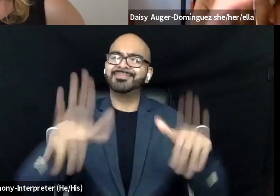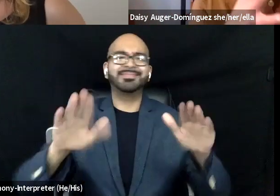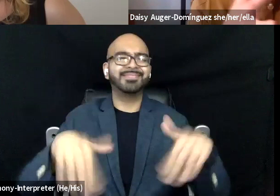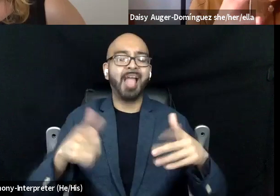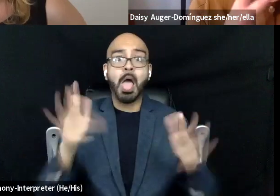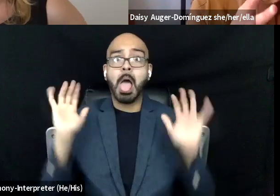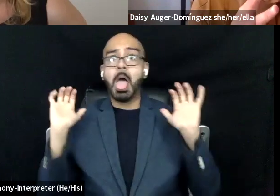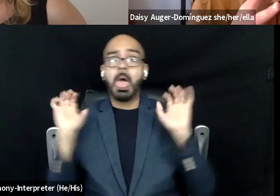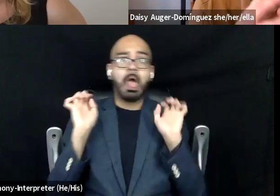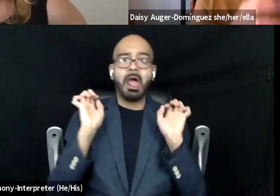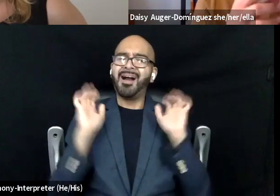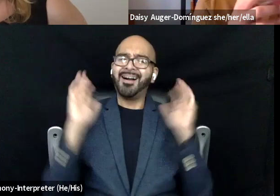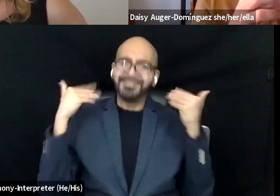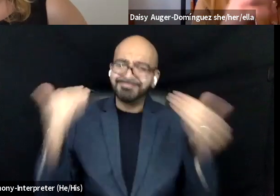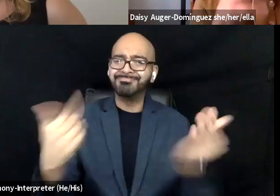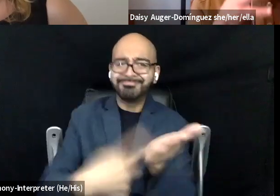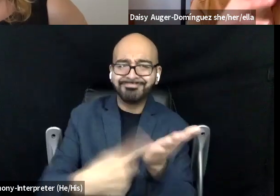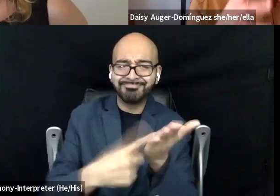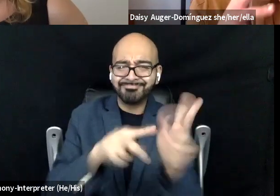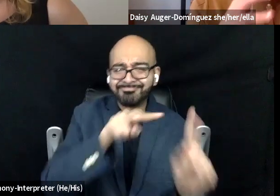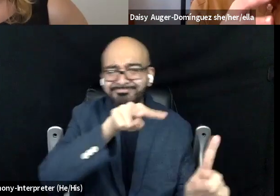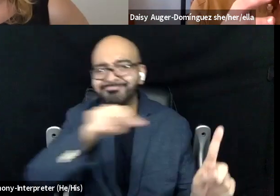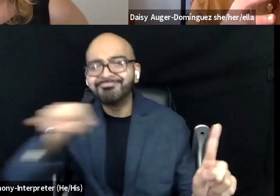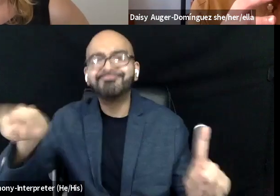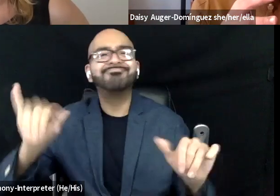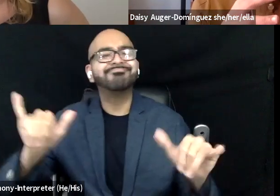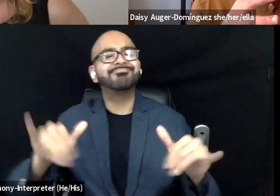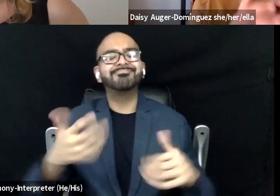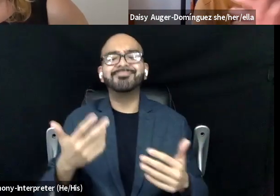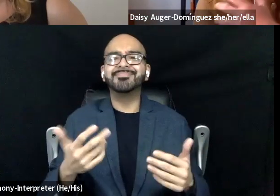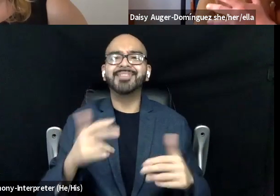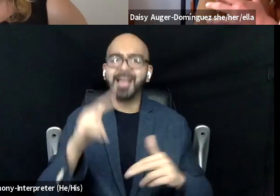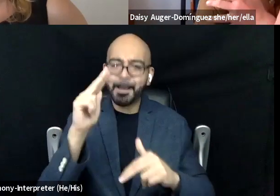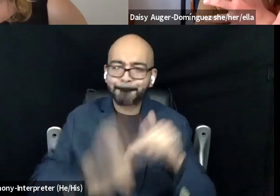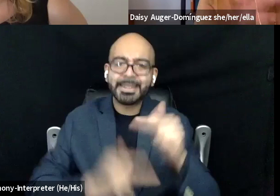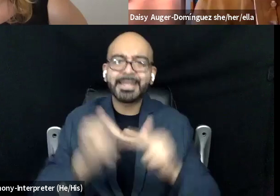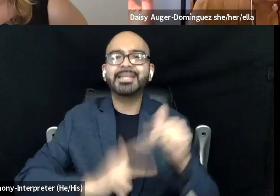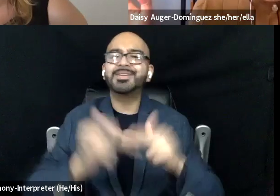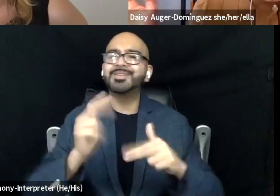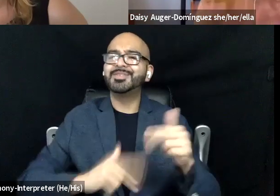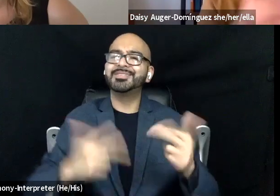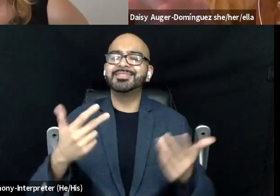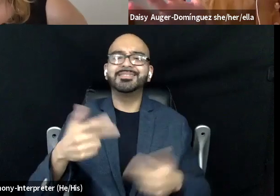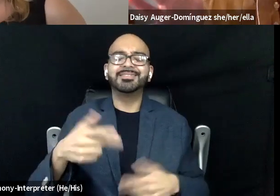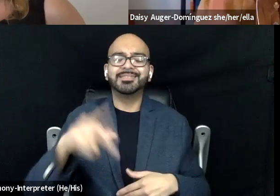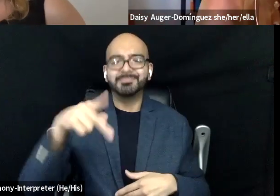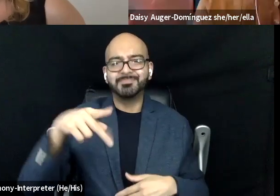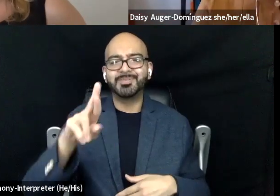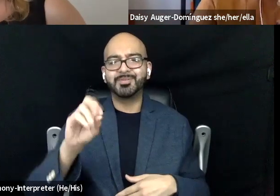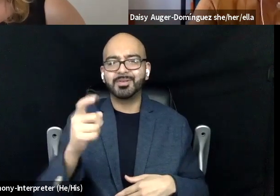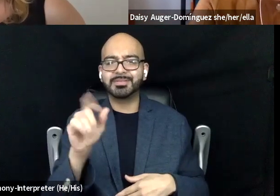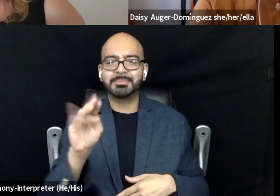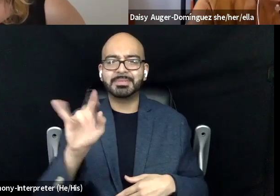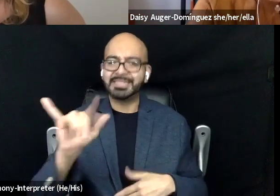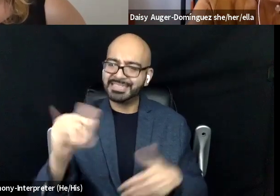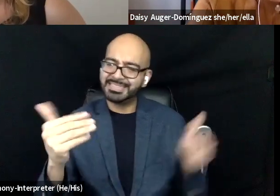build closer proximity, because that is the proximity that has been necessary for everyone since the beginning of time to